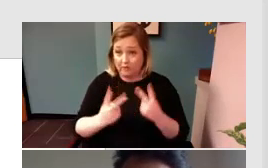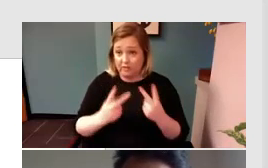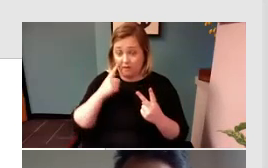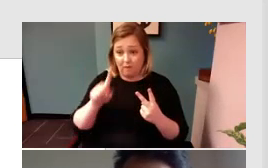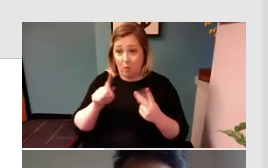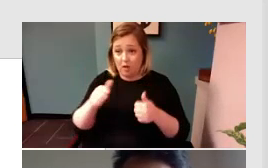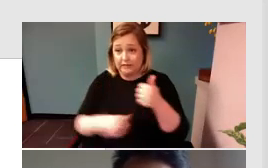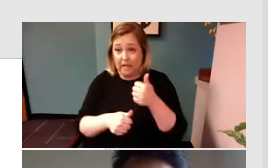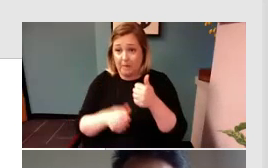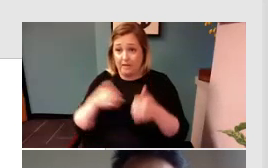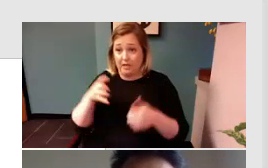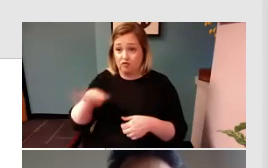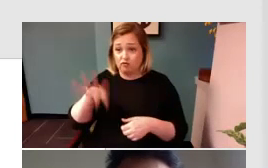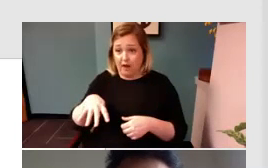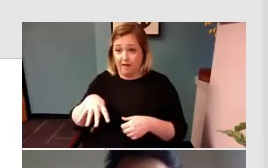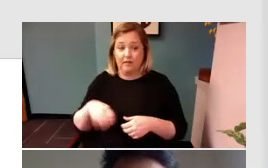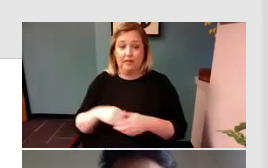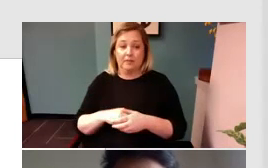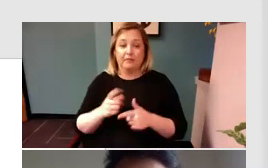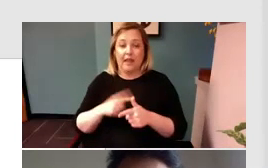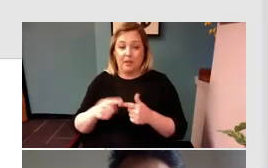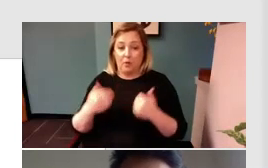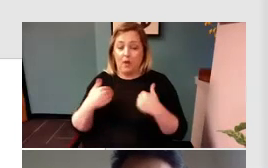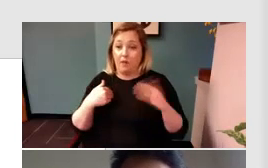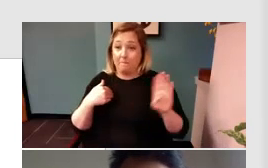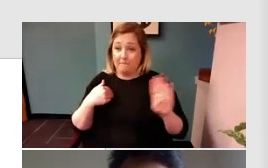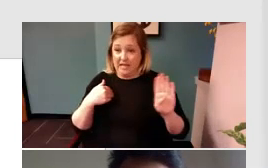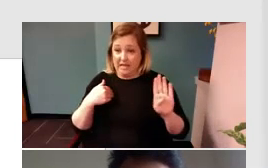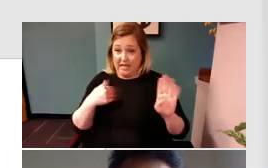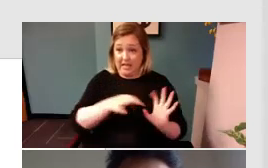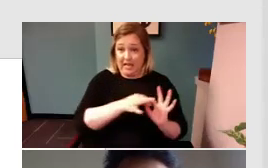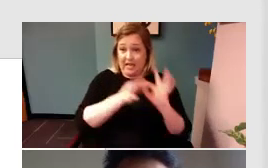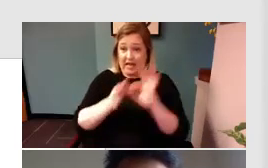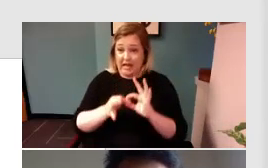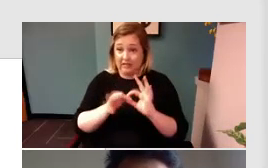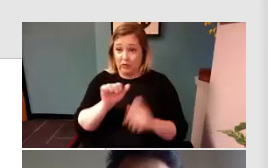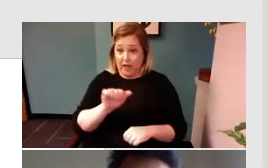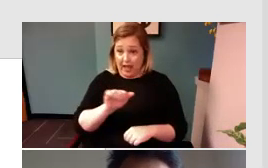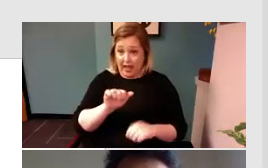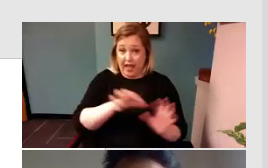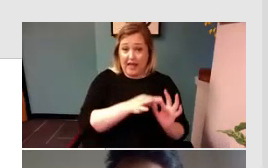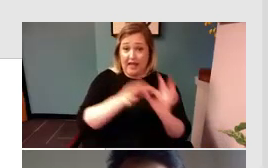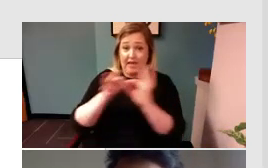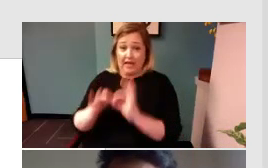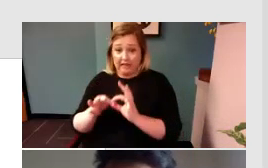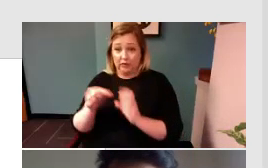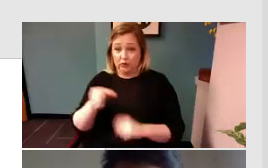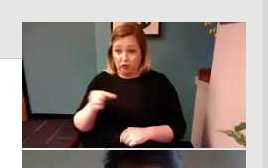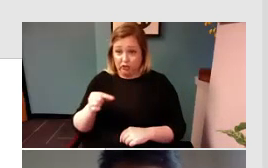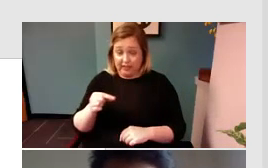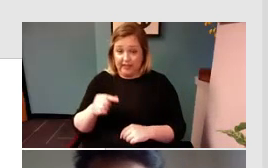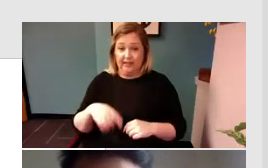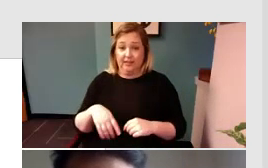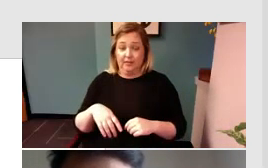connects this entire ordering. And then we have B that connects to A and G, and then we have E that connects to B and